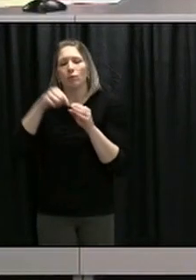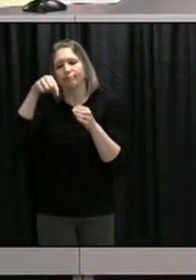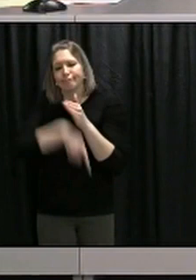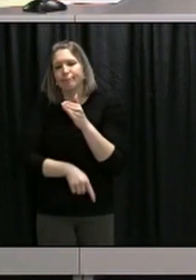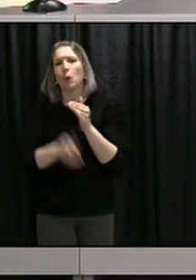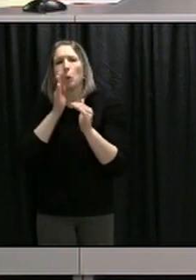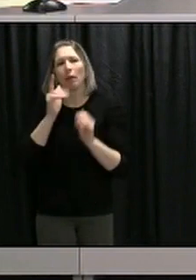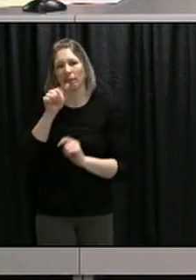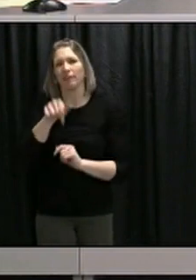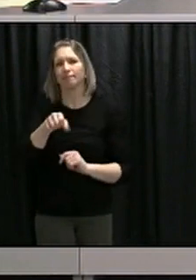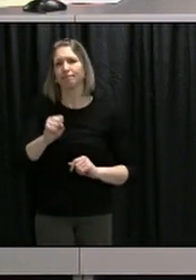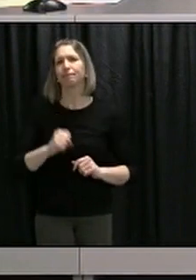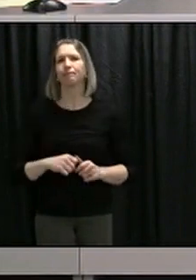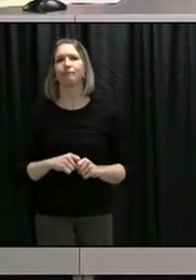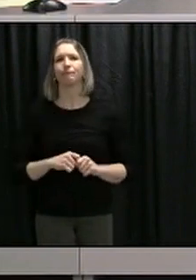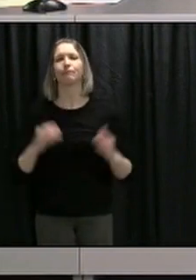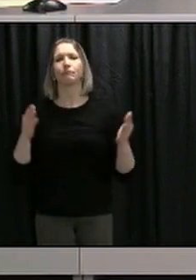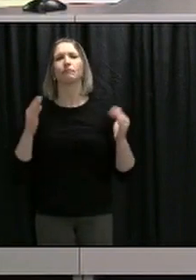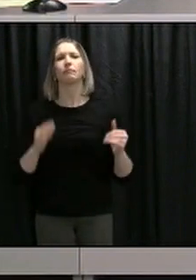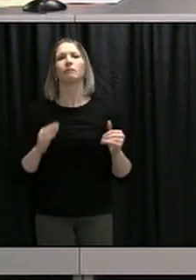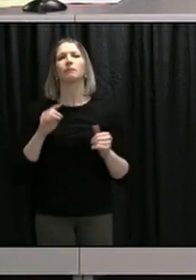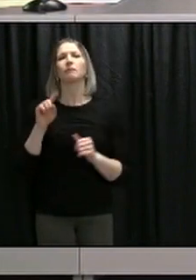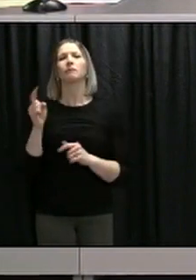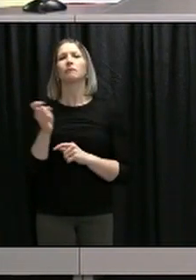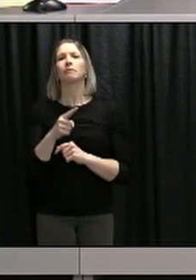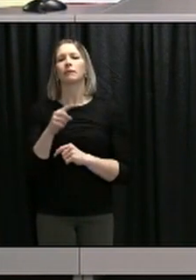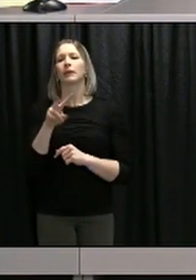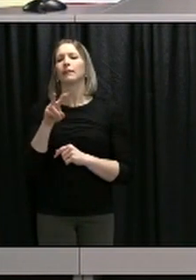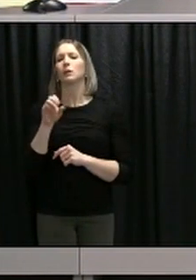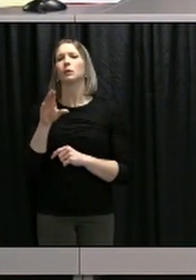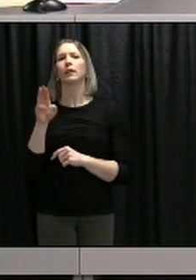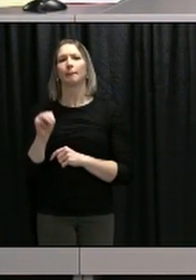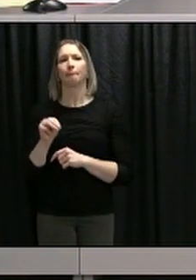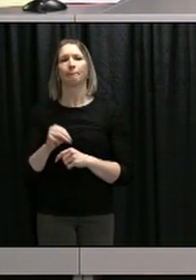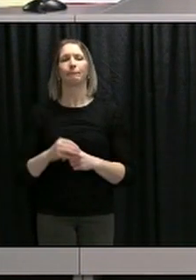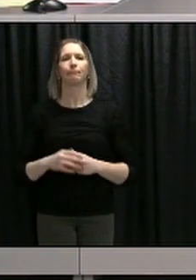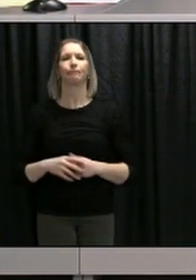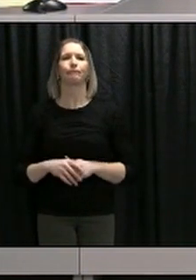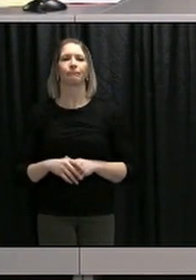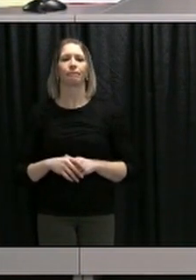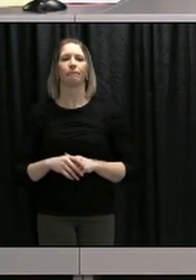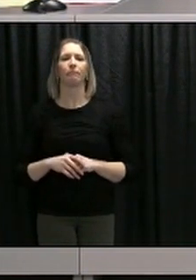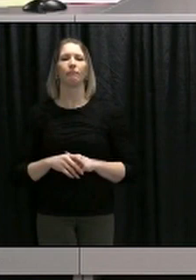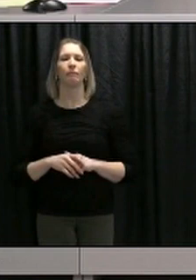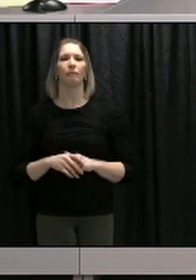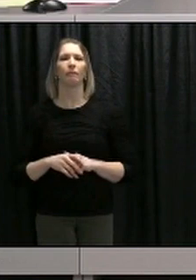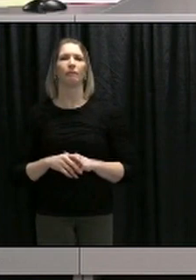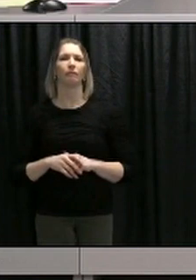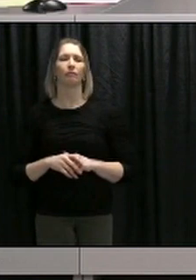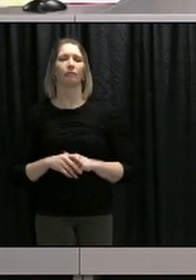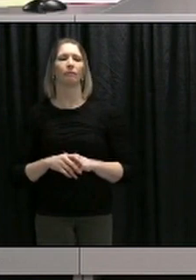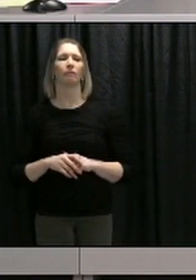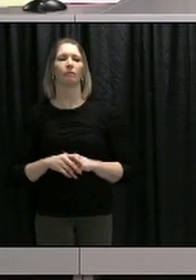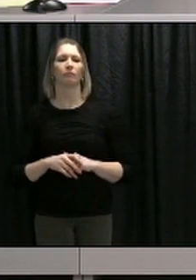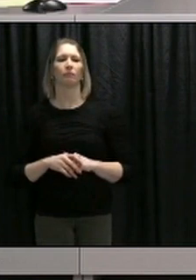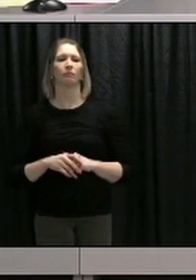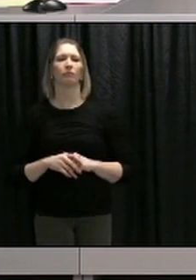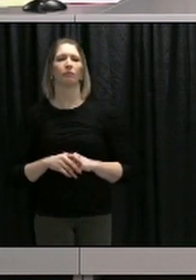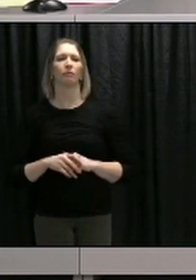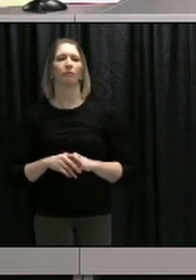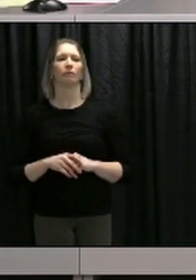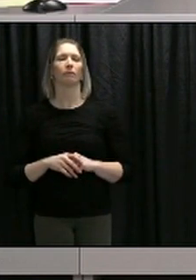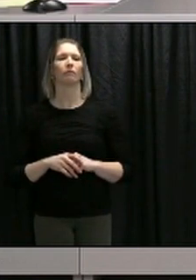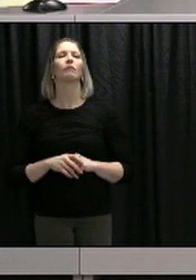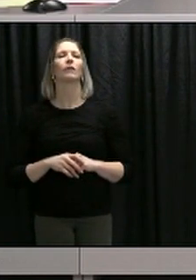Ben Murphy of VOCM News. Please go ahead. Thanks. Premier, we've been stressing essential travel only for